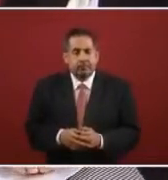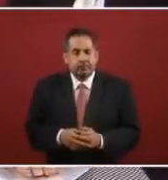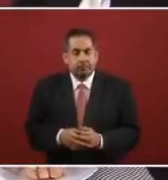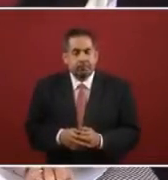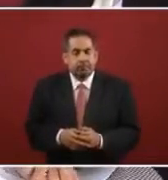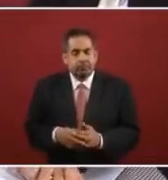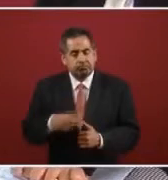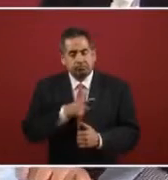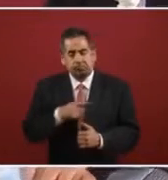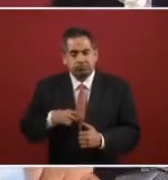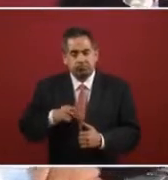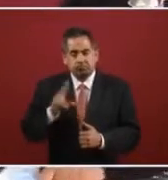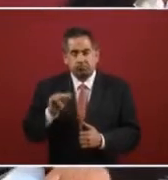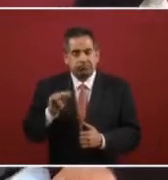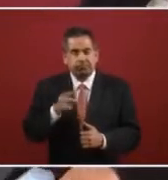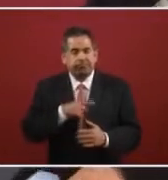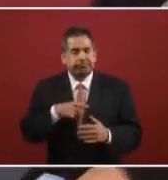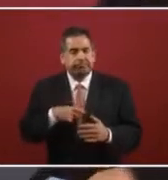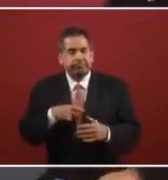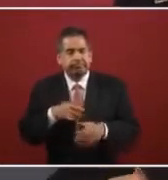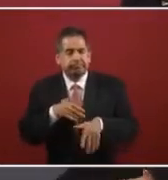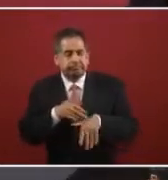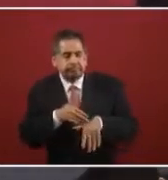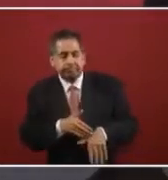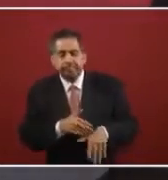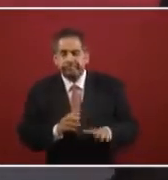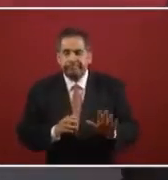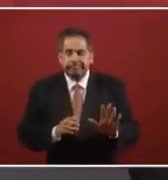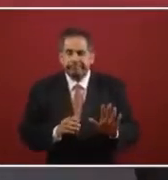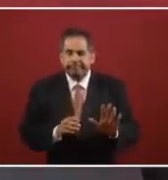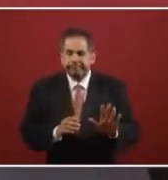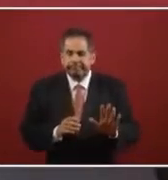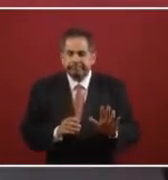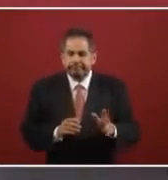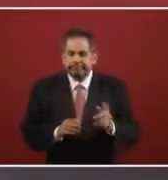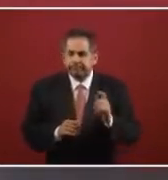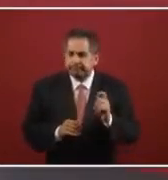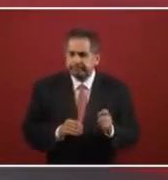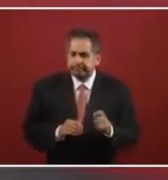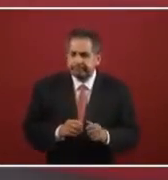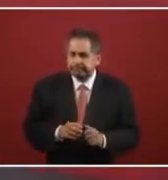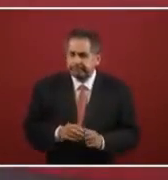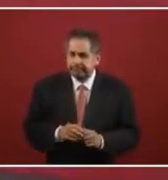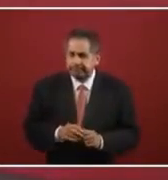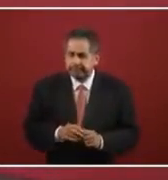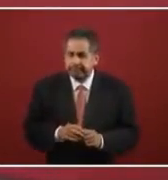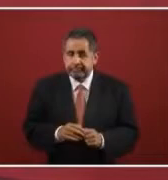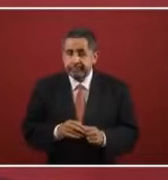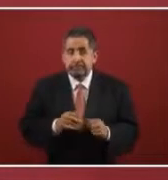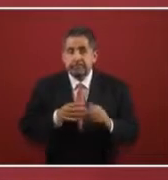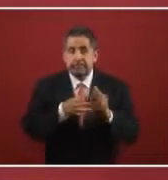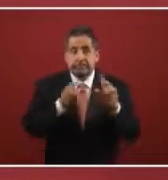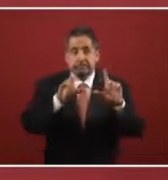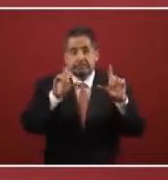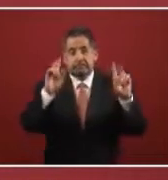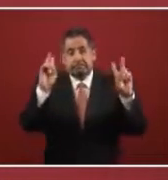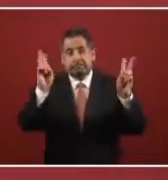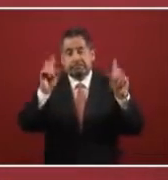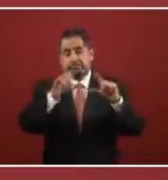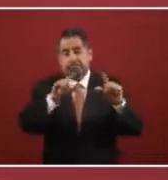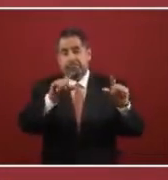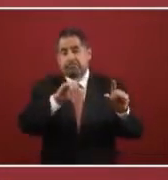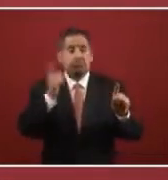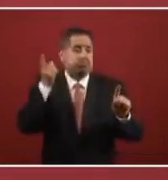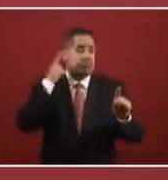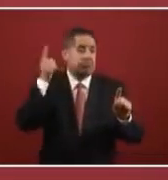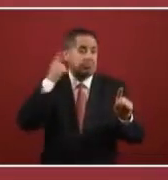dejarnos llevar And not let ourselves Solo be por- taken by la fama, the fame